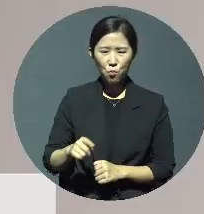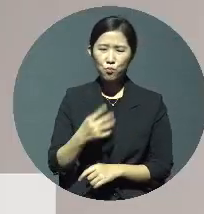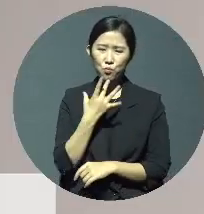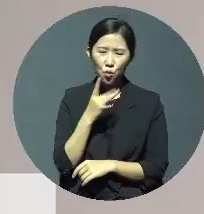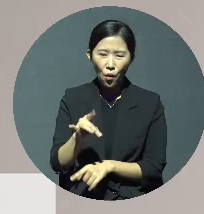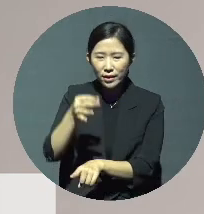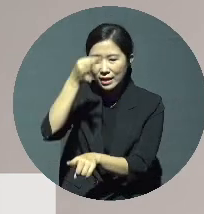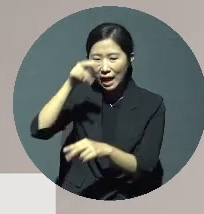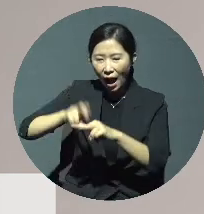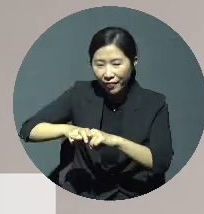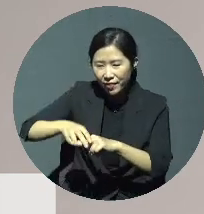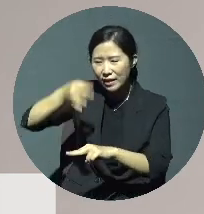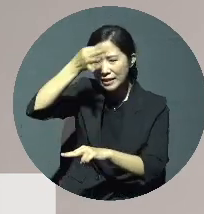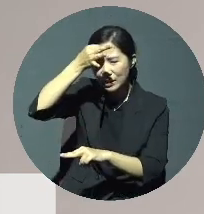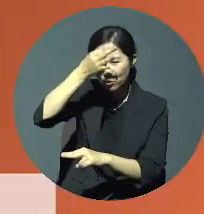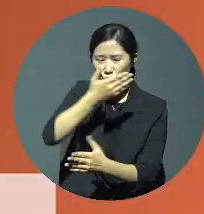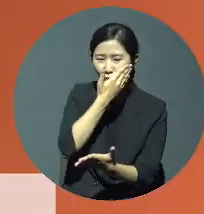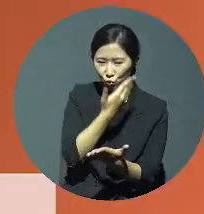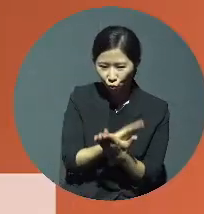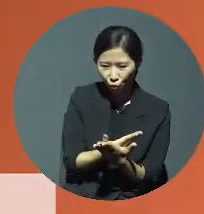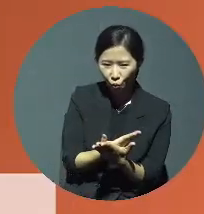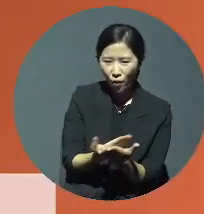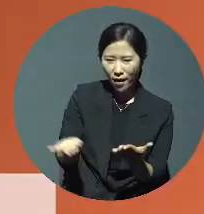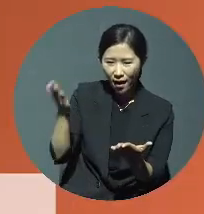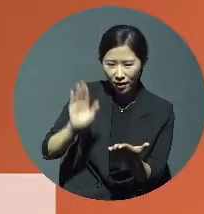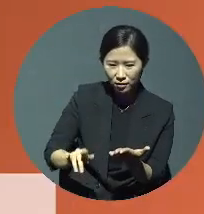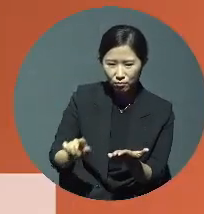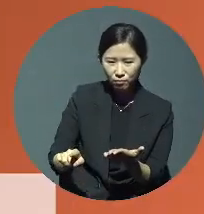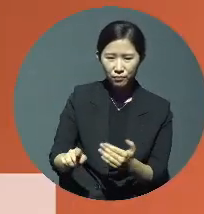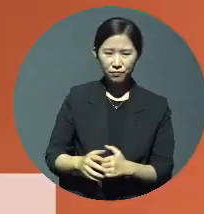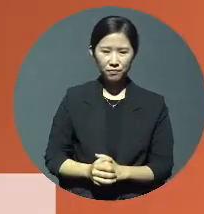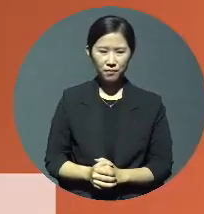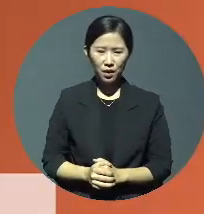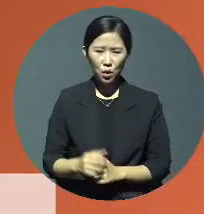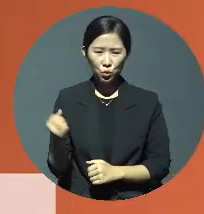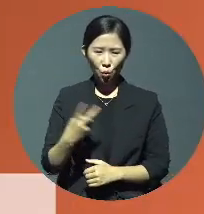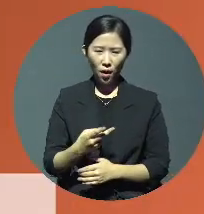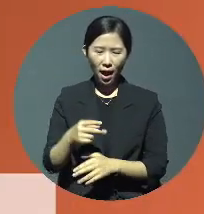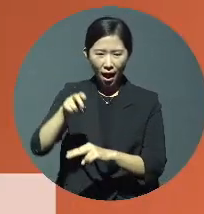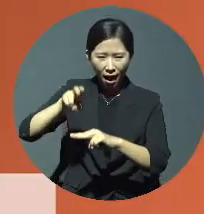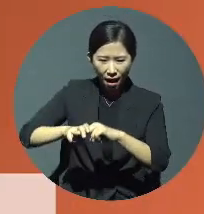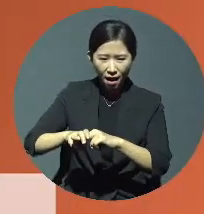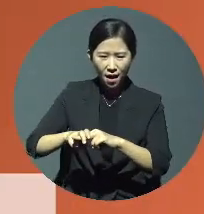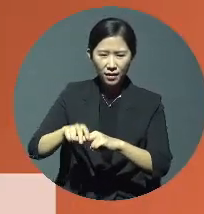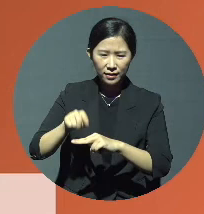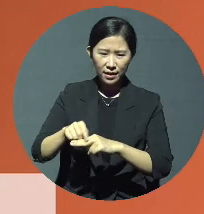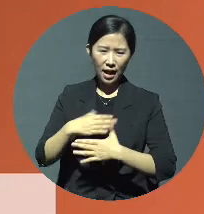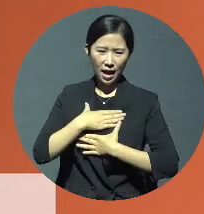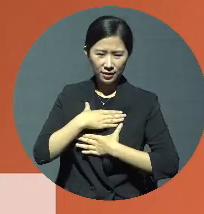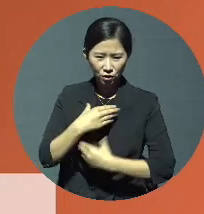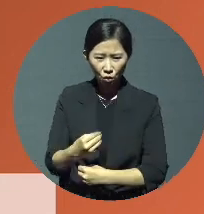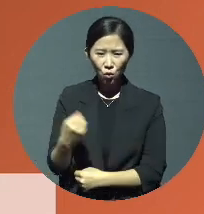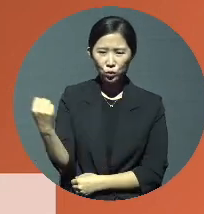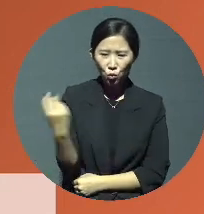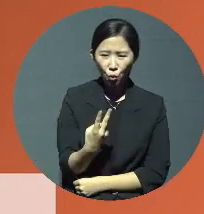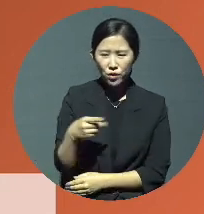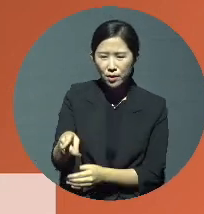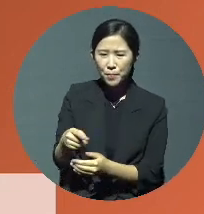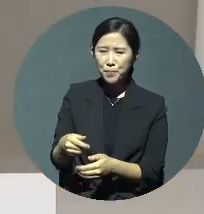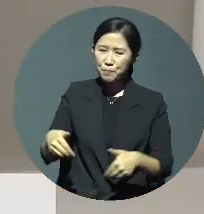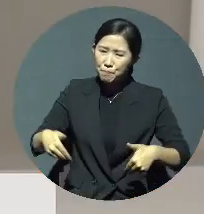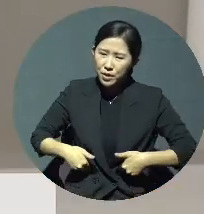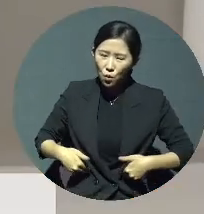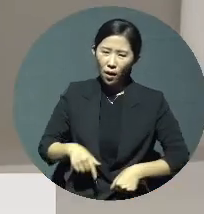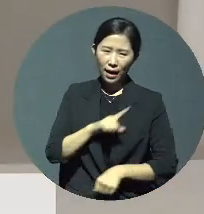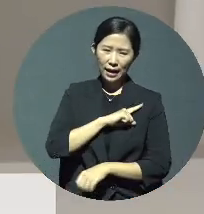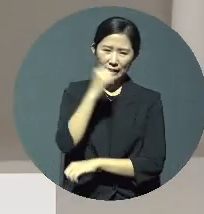functionality there, which means, you know, it stacks, it's comfortable, but that's sort of the bare minimum you would require from any piece of furniture. But